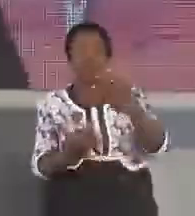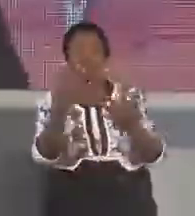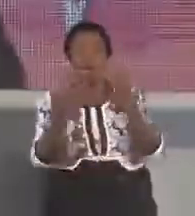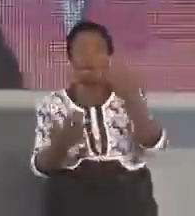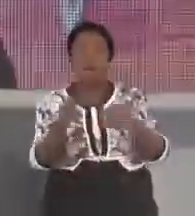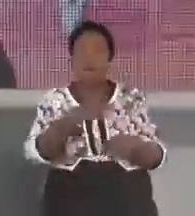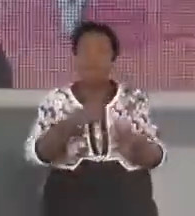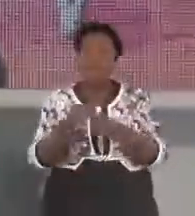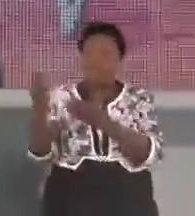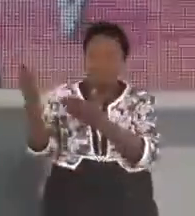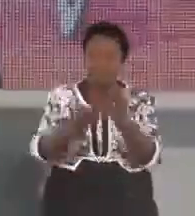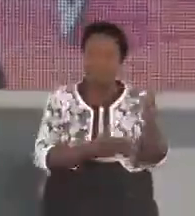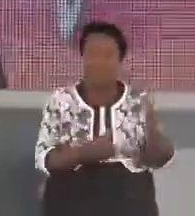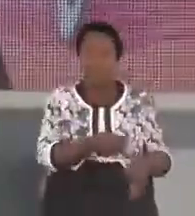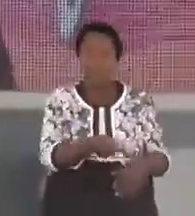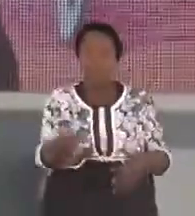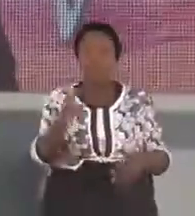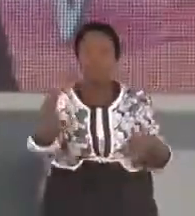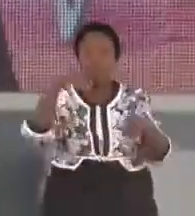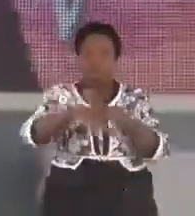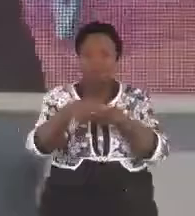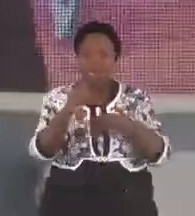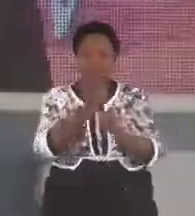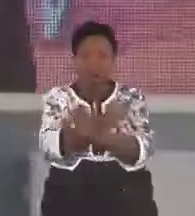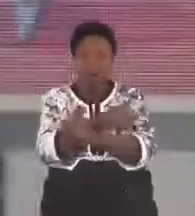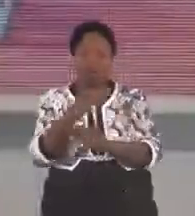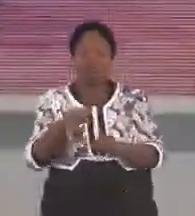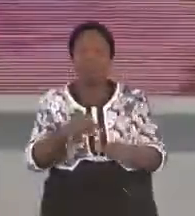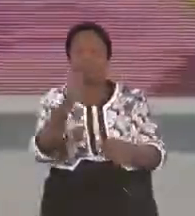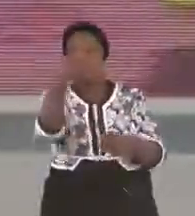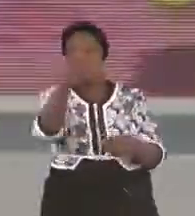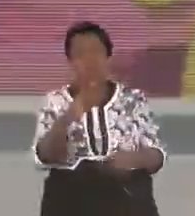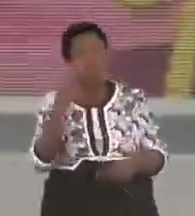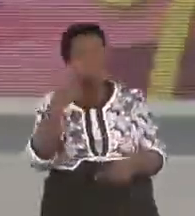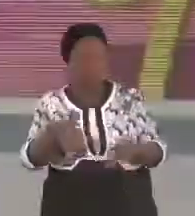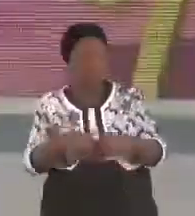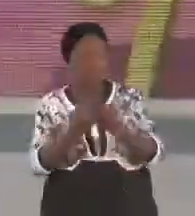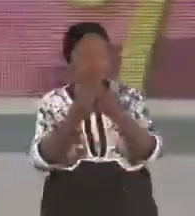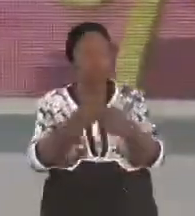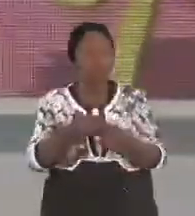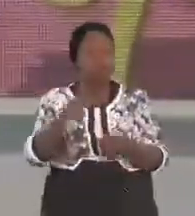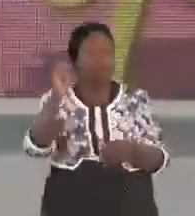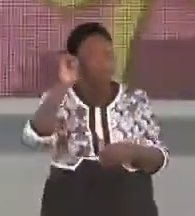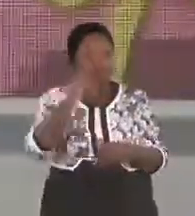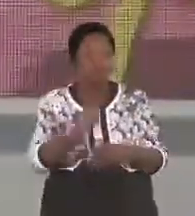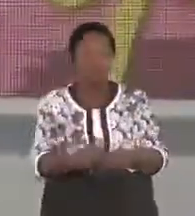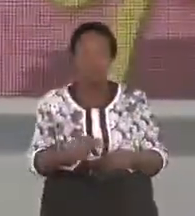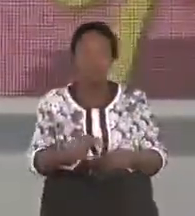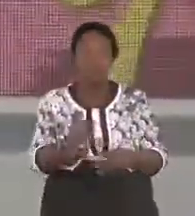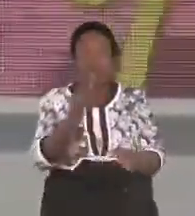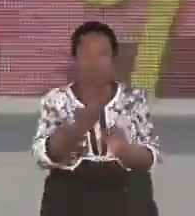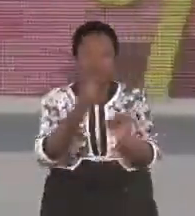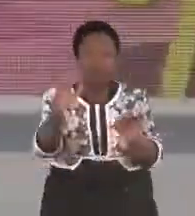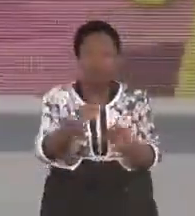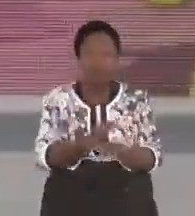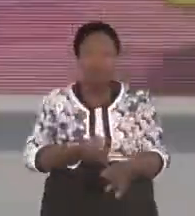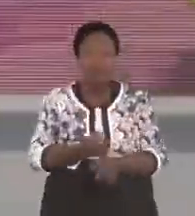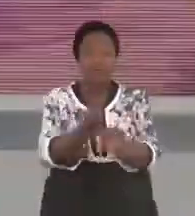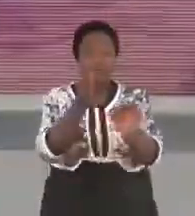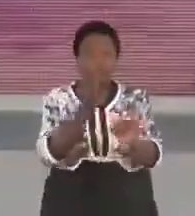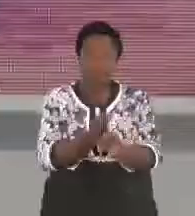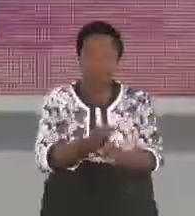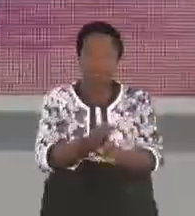bring them into the love of God. See how he was forthright in presenting